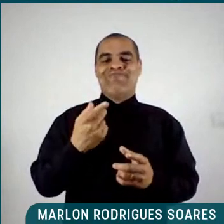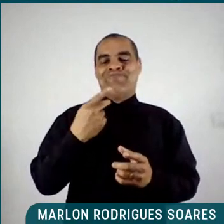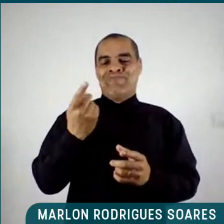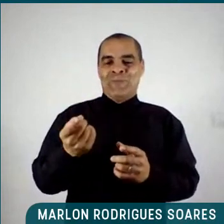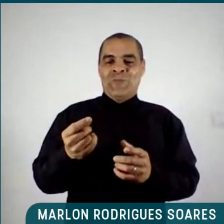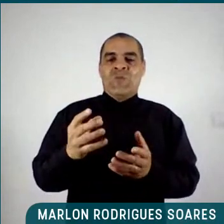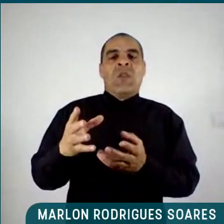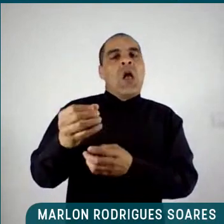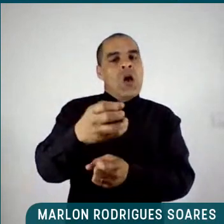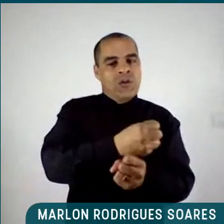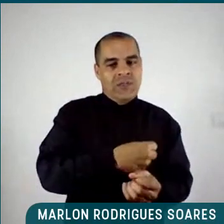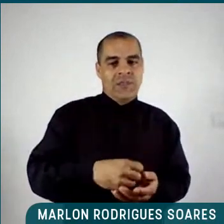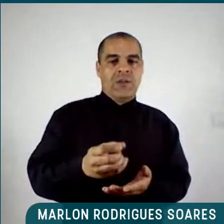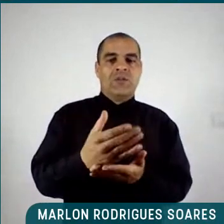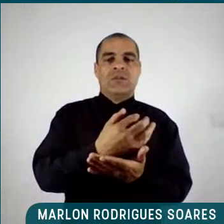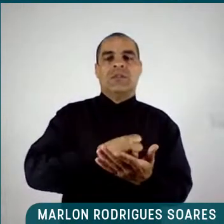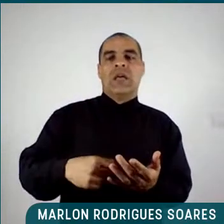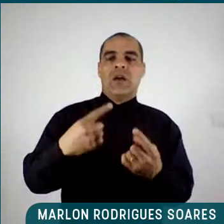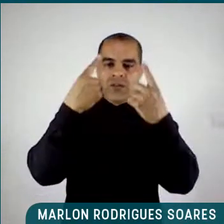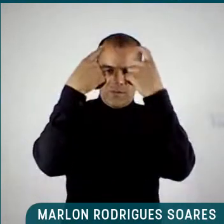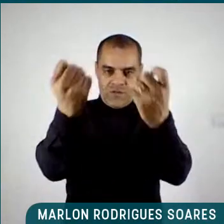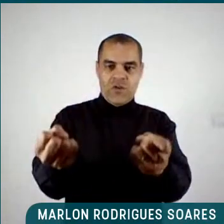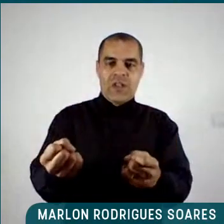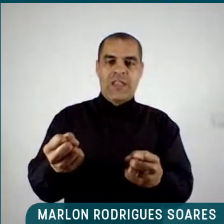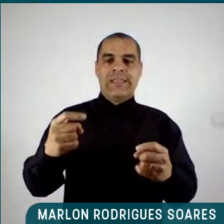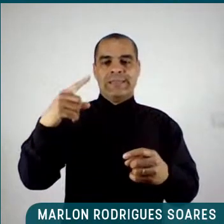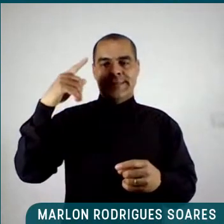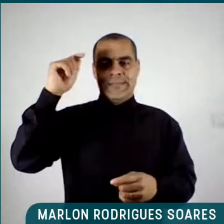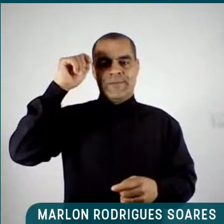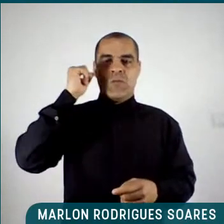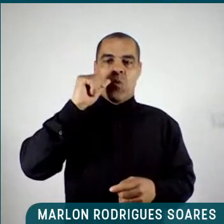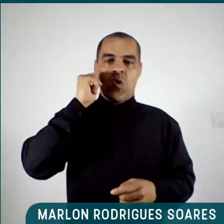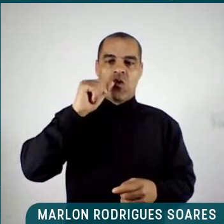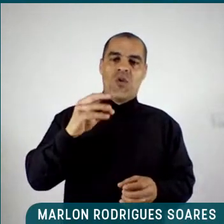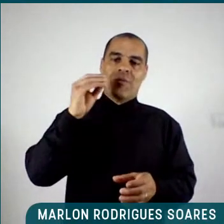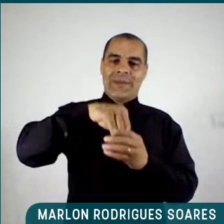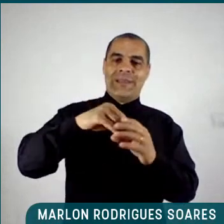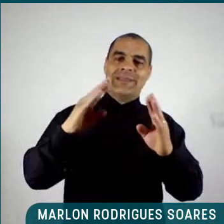violence, which became even more alarming during the period of uh,